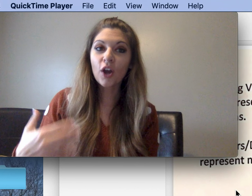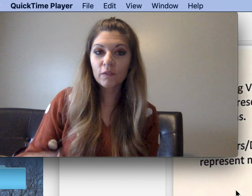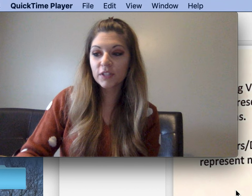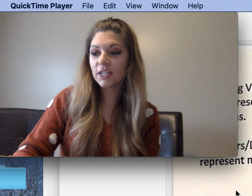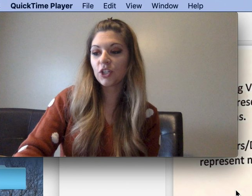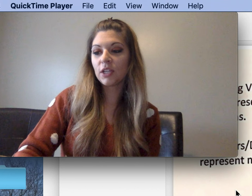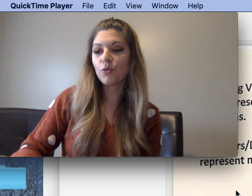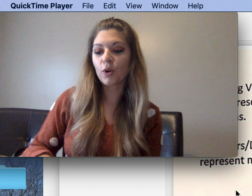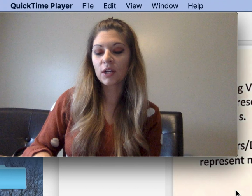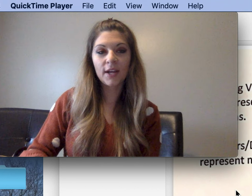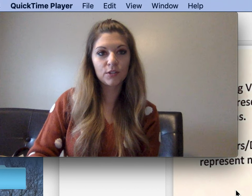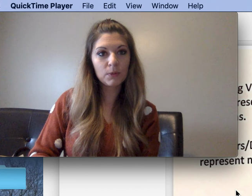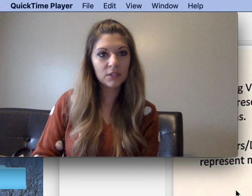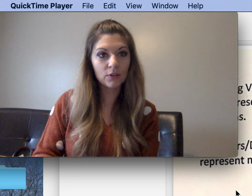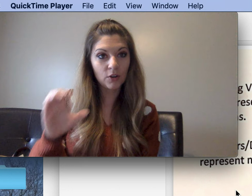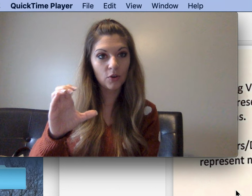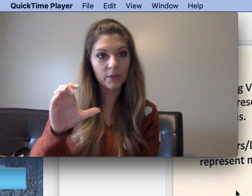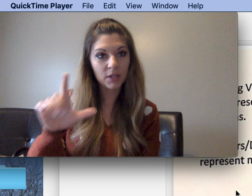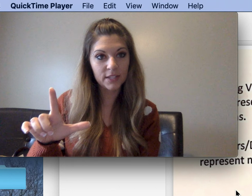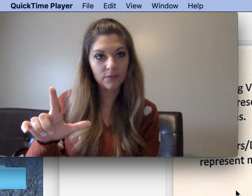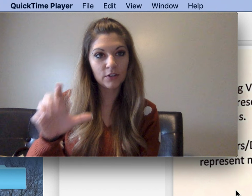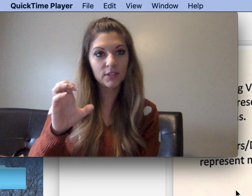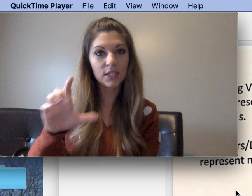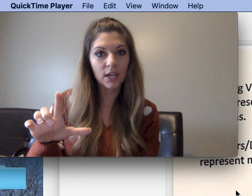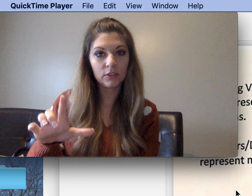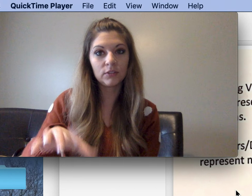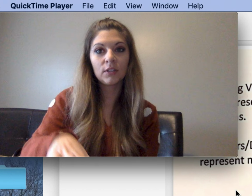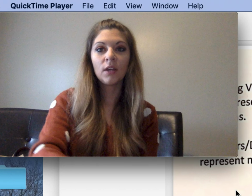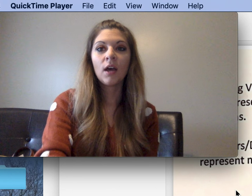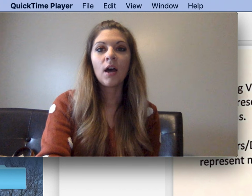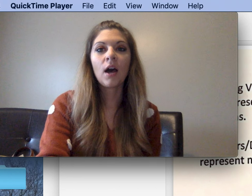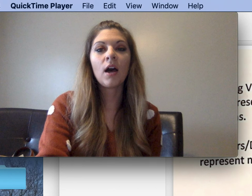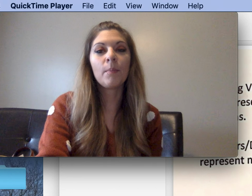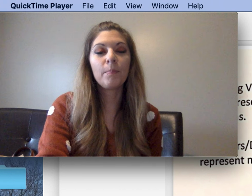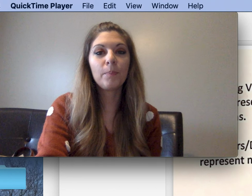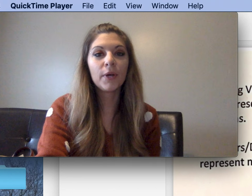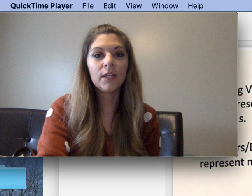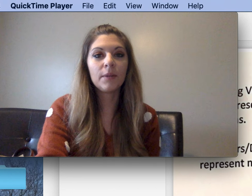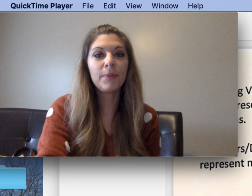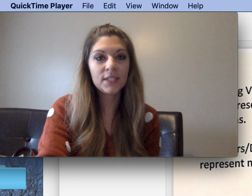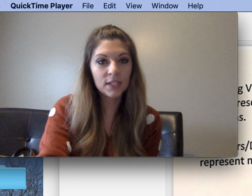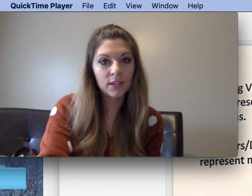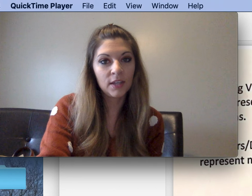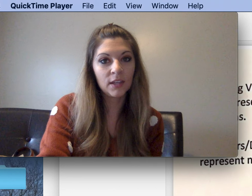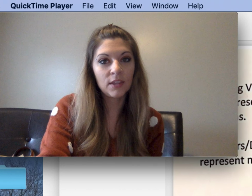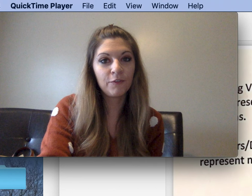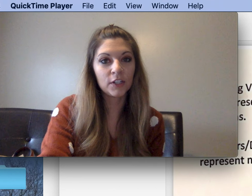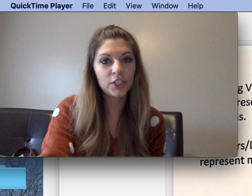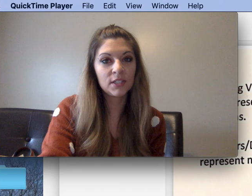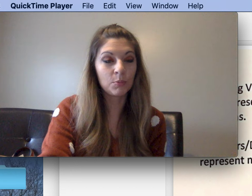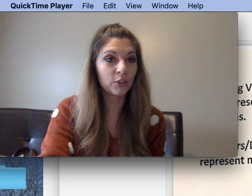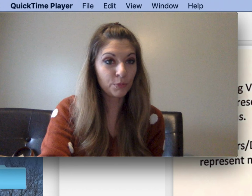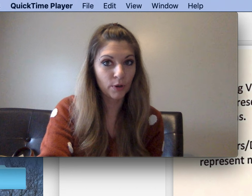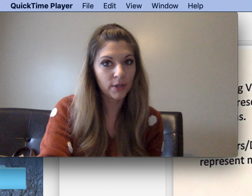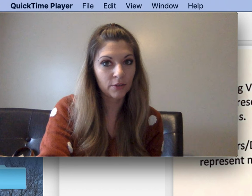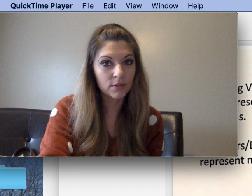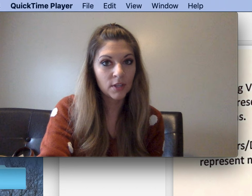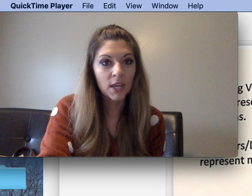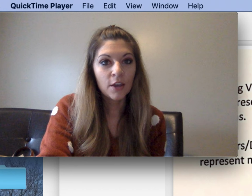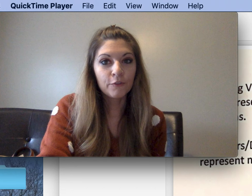in conversation or in class, we're still going to call them classifiers, CLs. But basically, they function similar